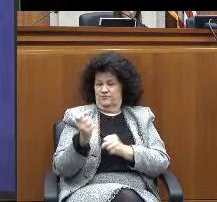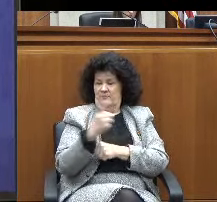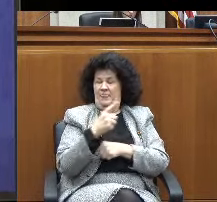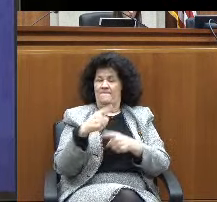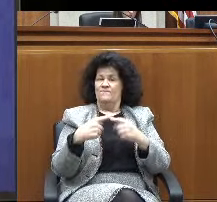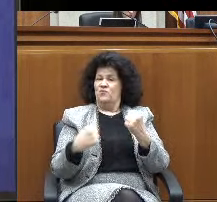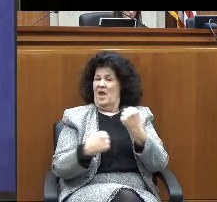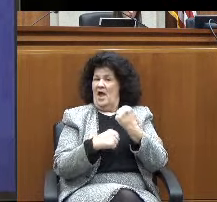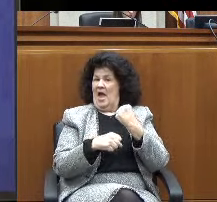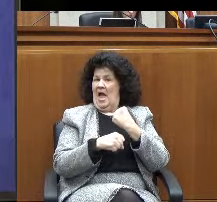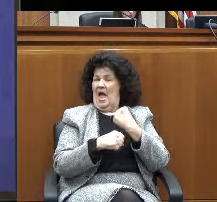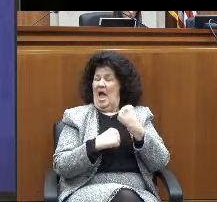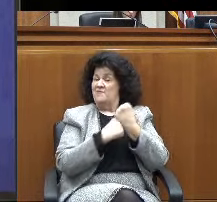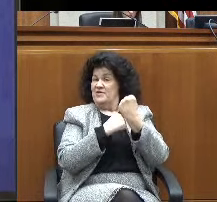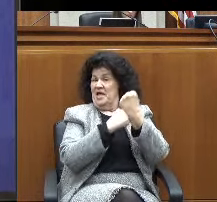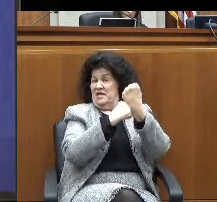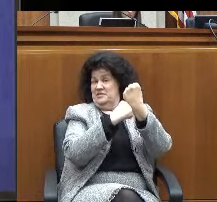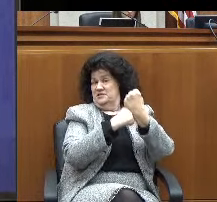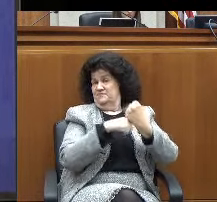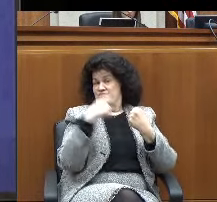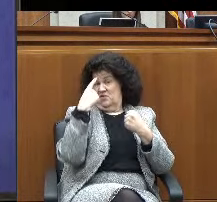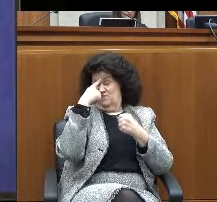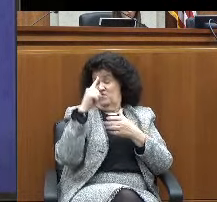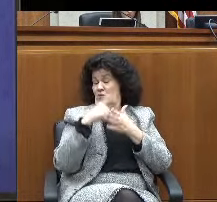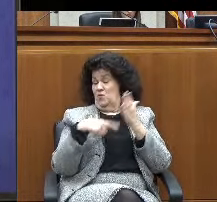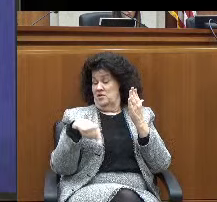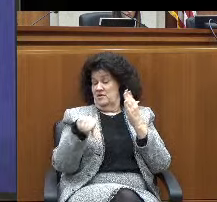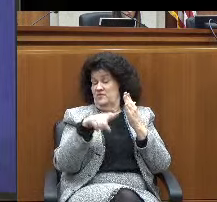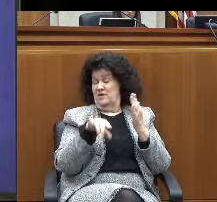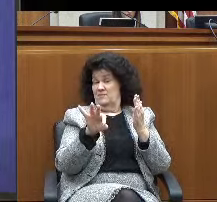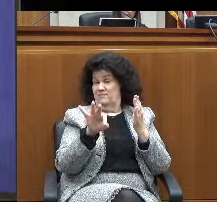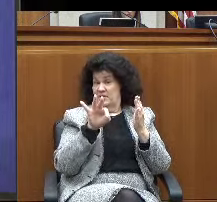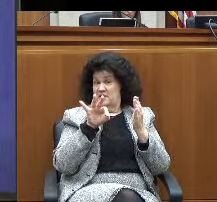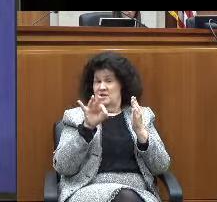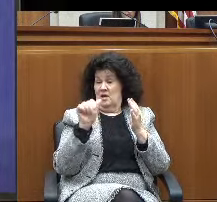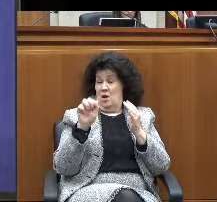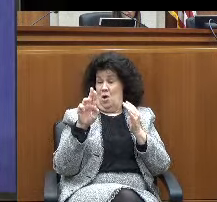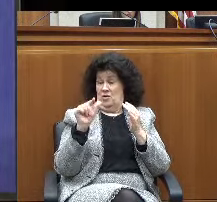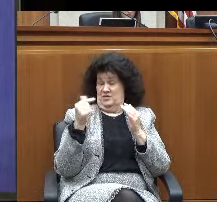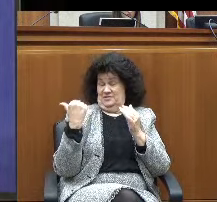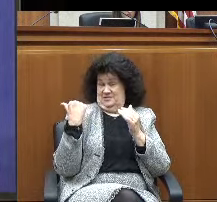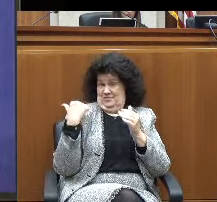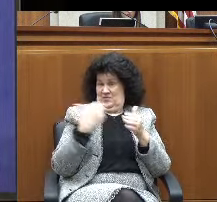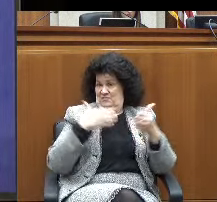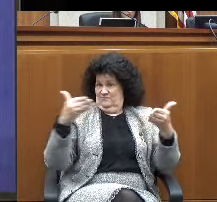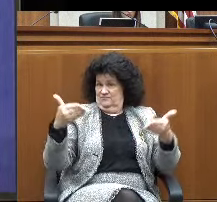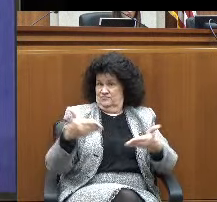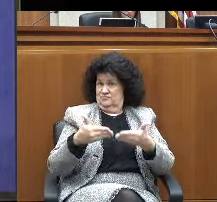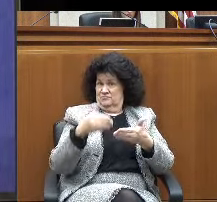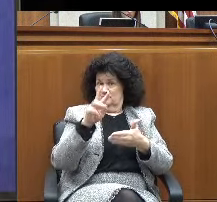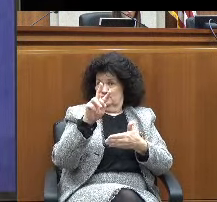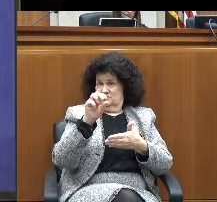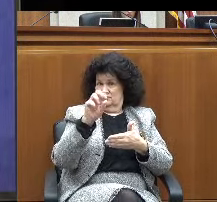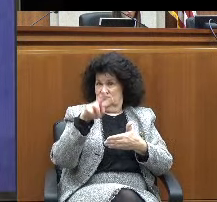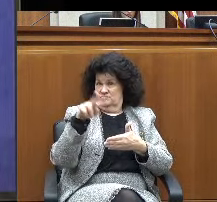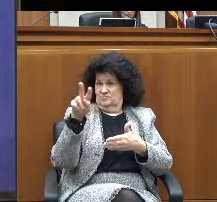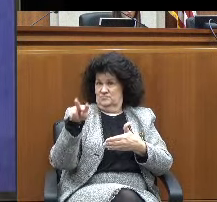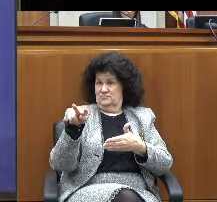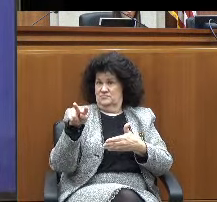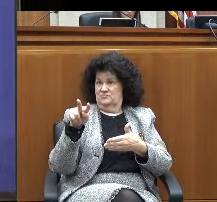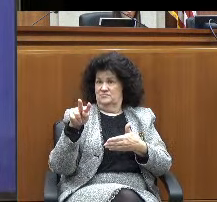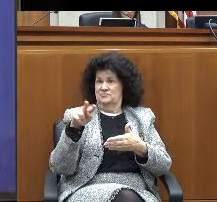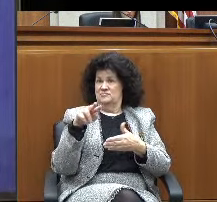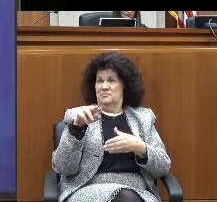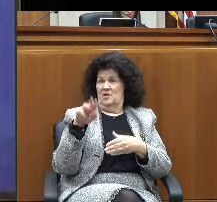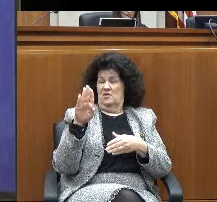education initiative of their choosing. In August, we introduced to you our 2022 Louisiana Public Interest Fellow,